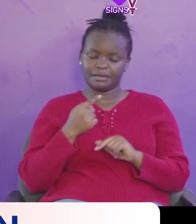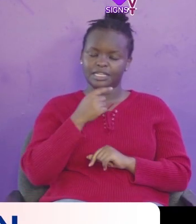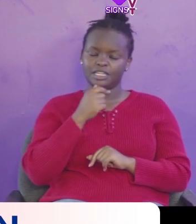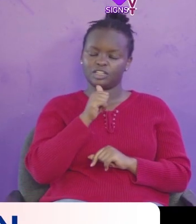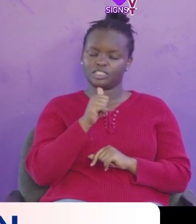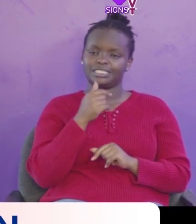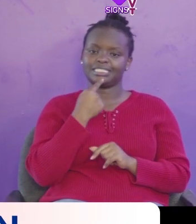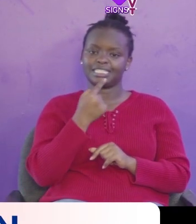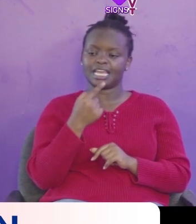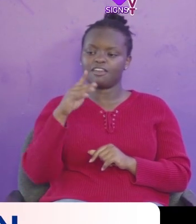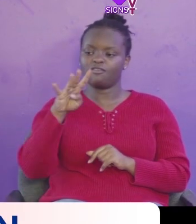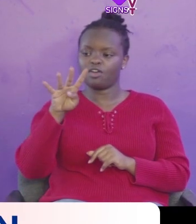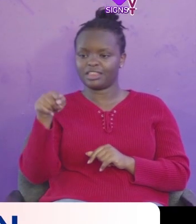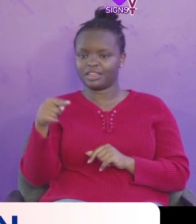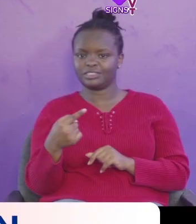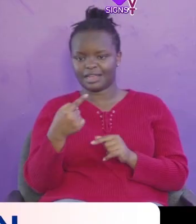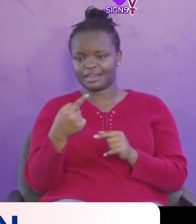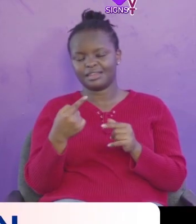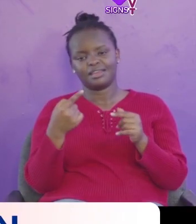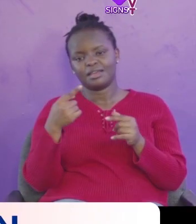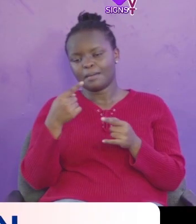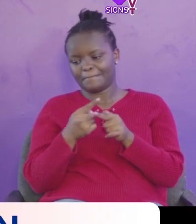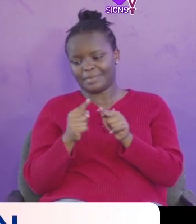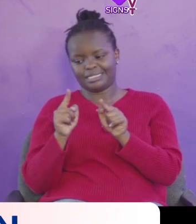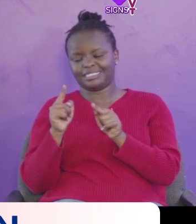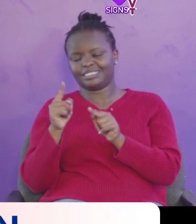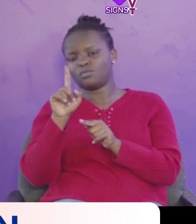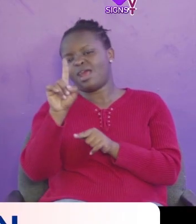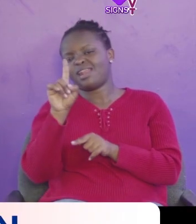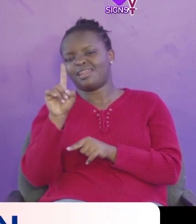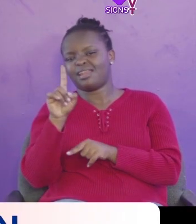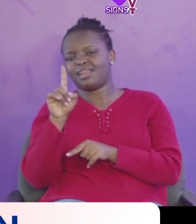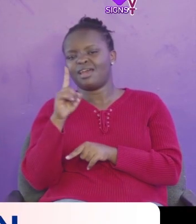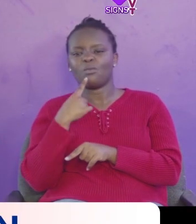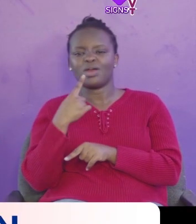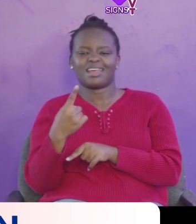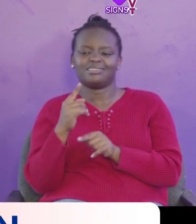it's very close to 4,000. It is 4K. Okay. So,